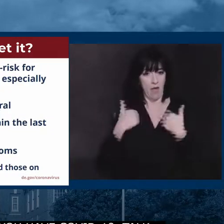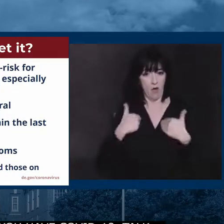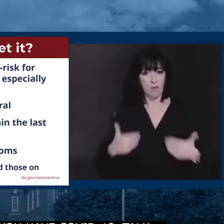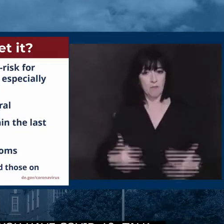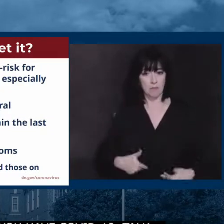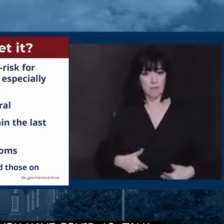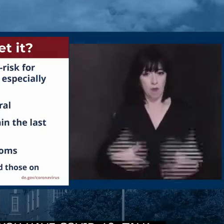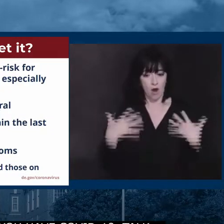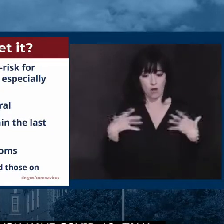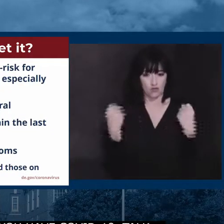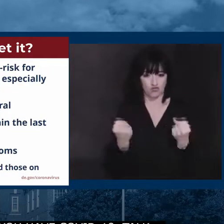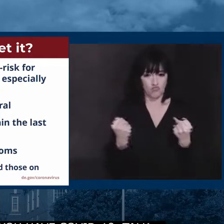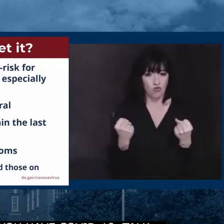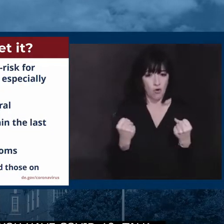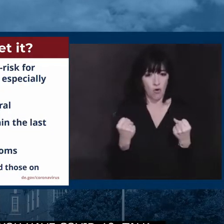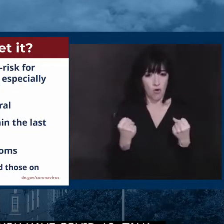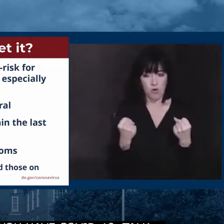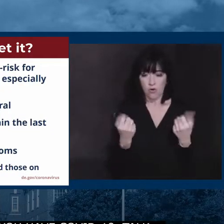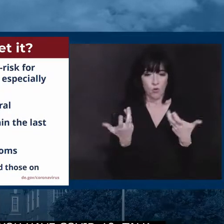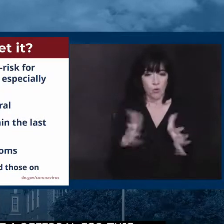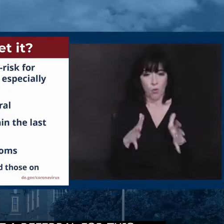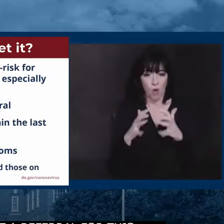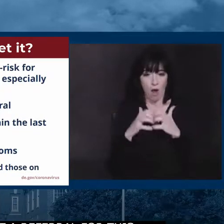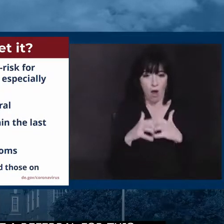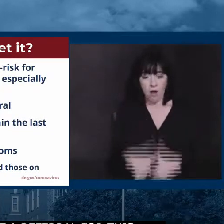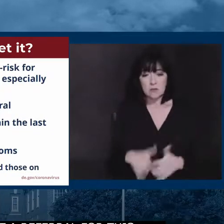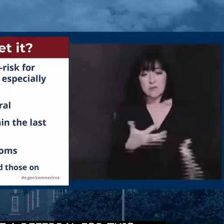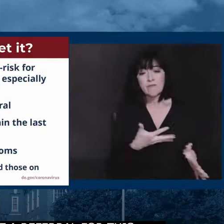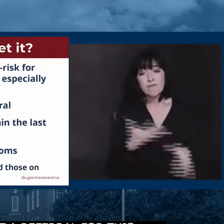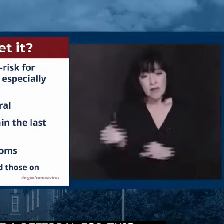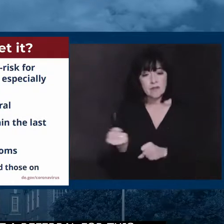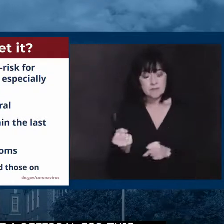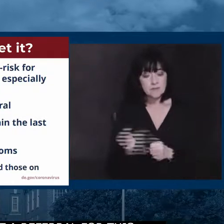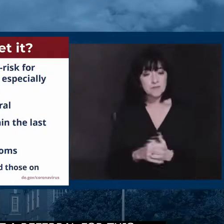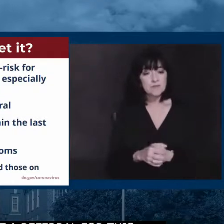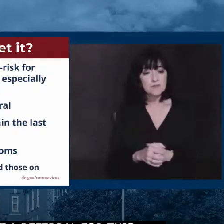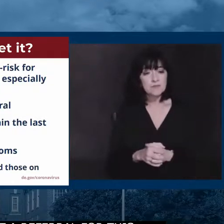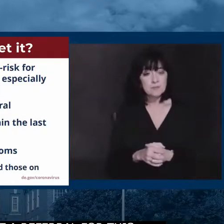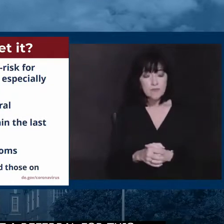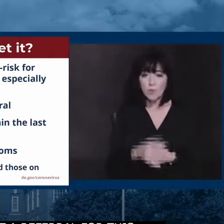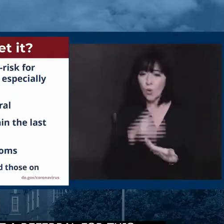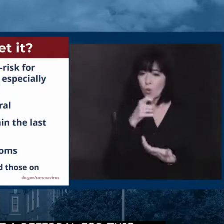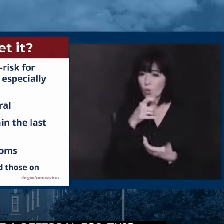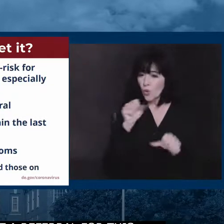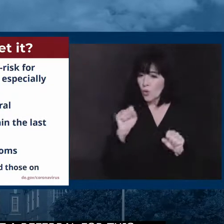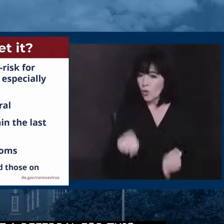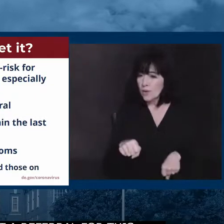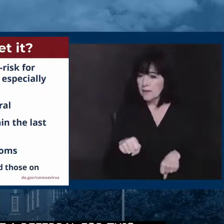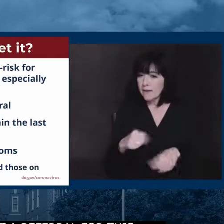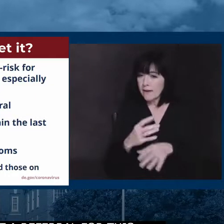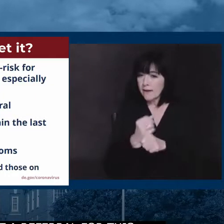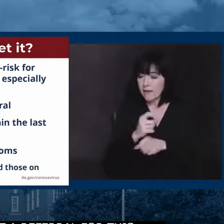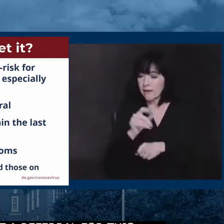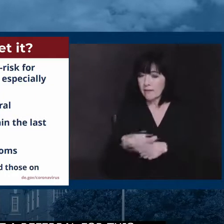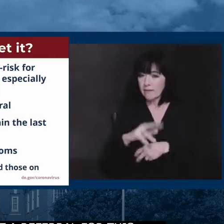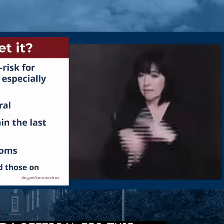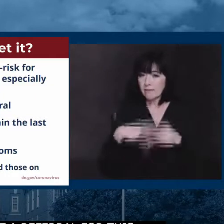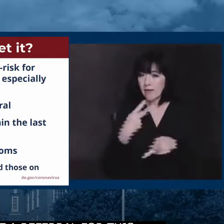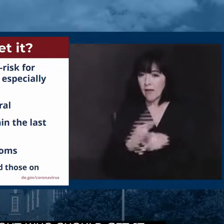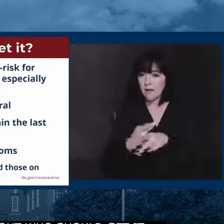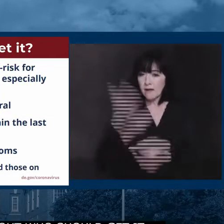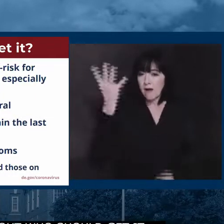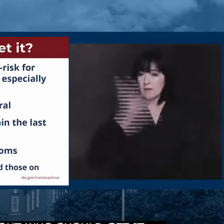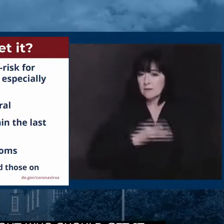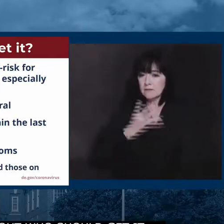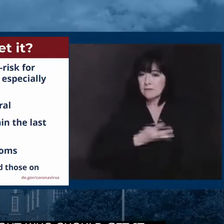let's talk about who should get it. Now, the FDA is pretty clear about who qualifies for this, but essentially it's the same group of people who are at